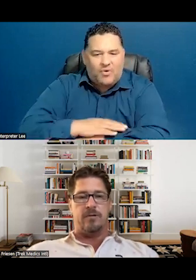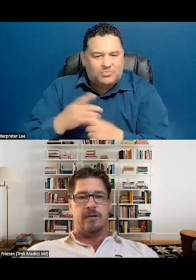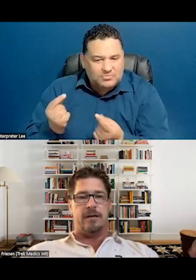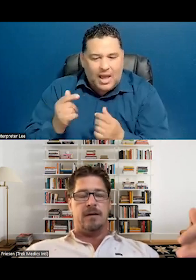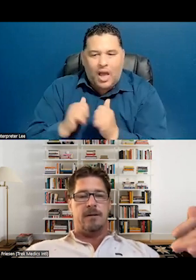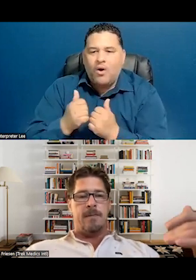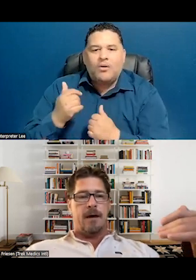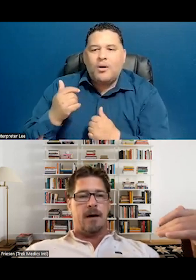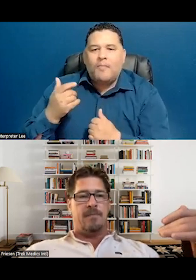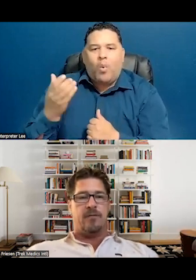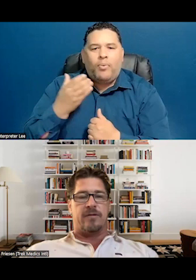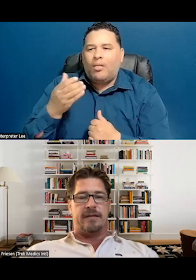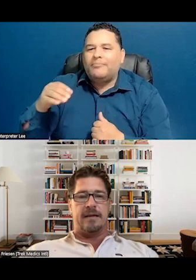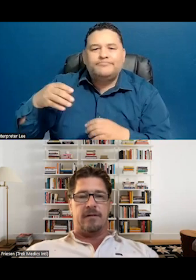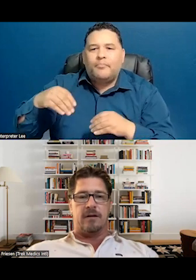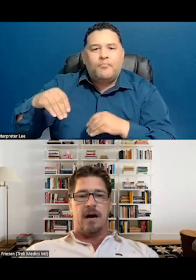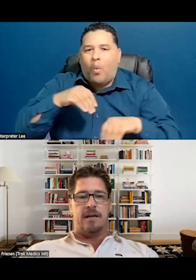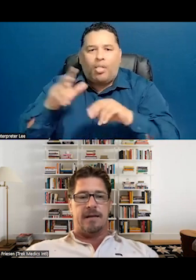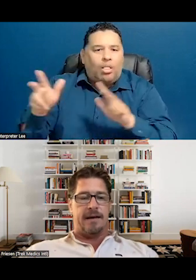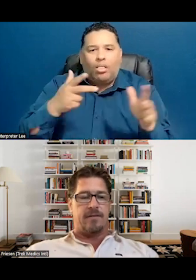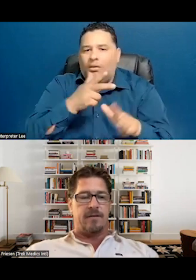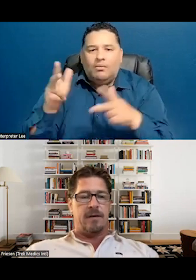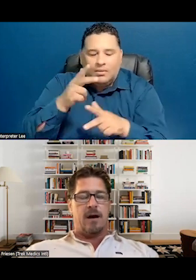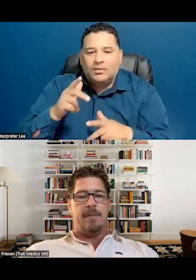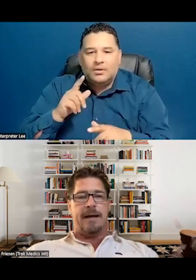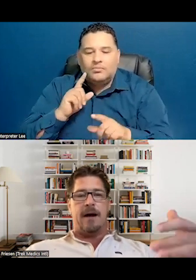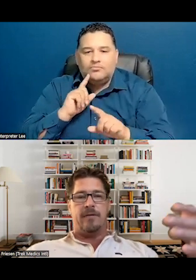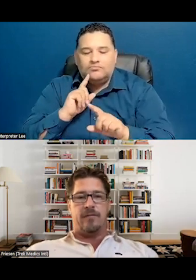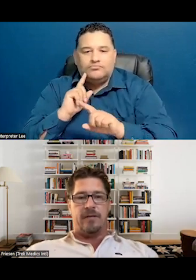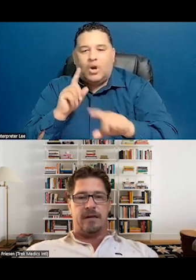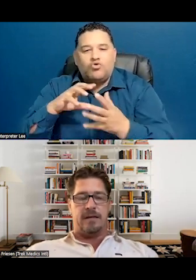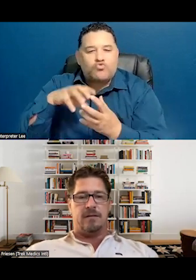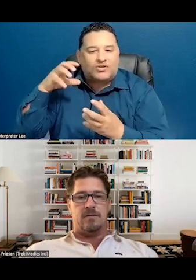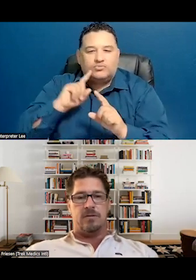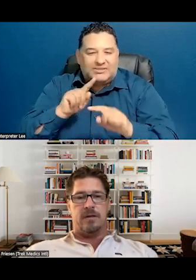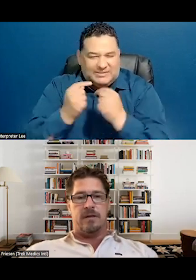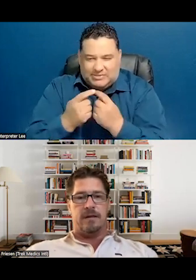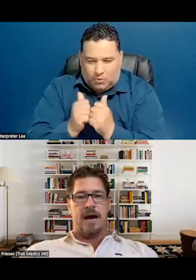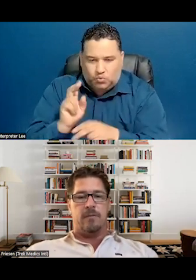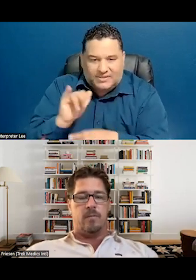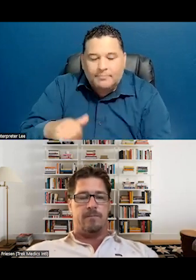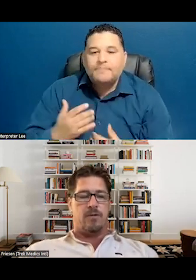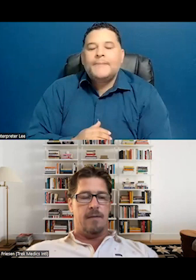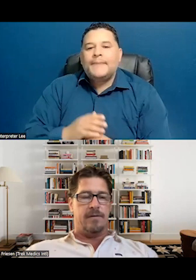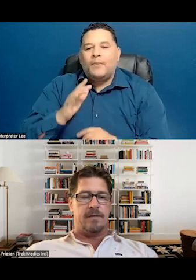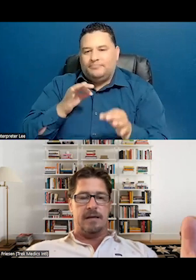teams are using it. But first, I'd like to give a little context about how this fits in to the